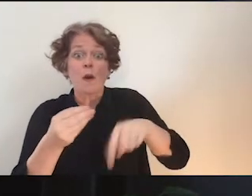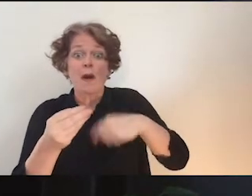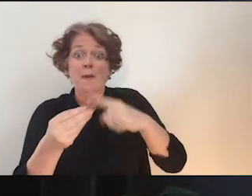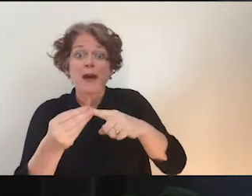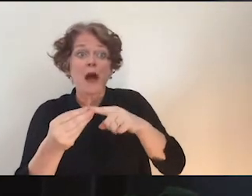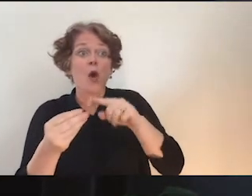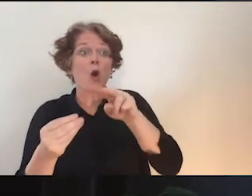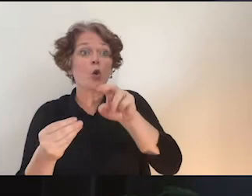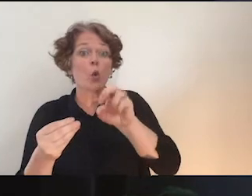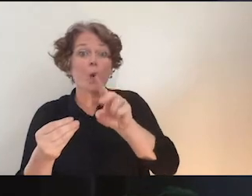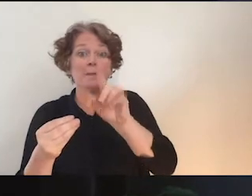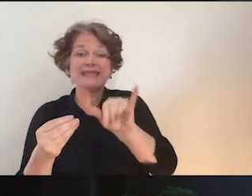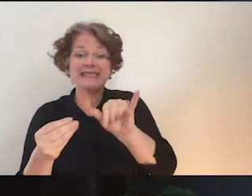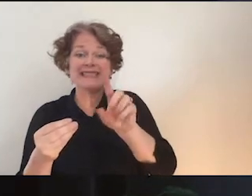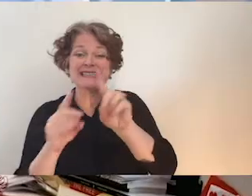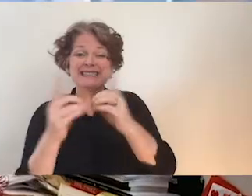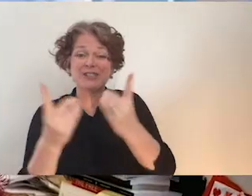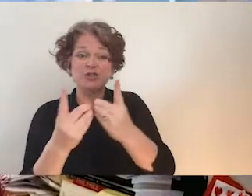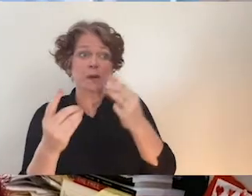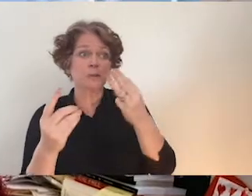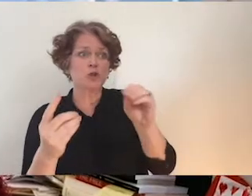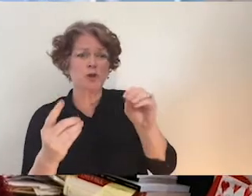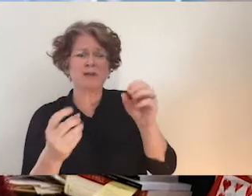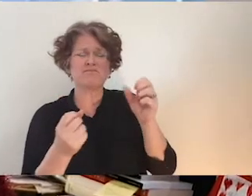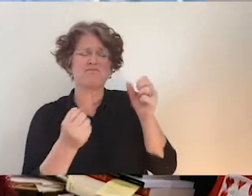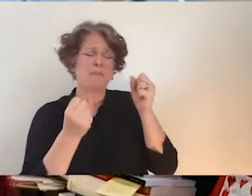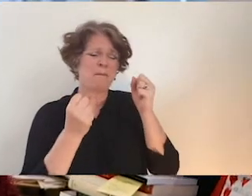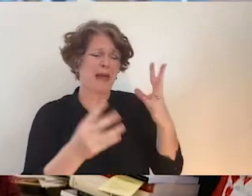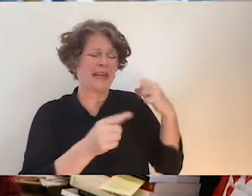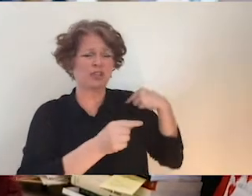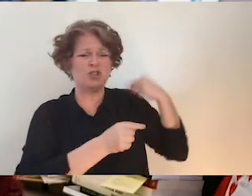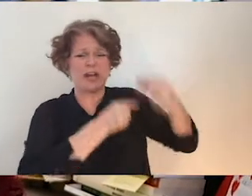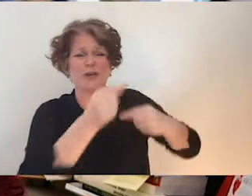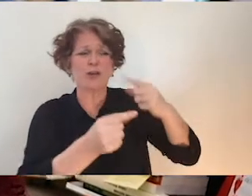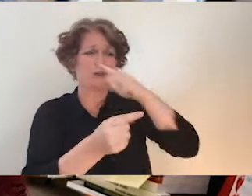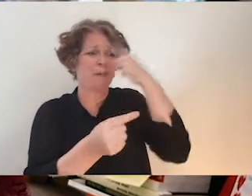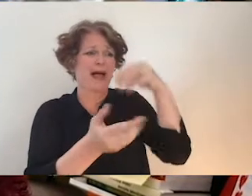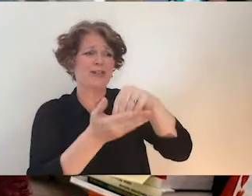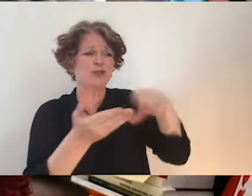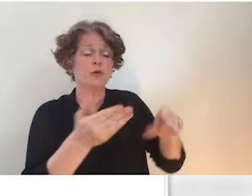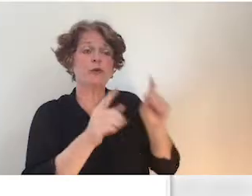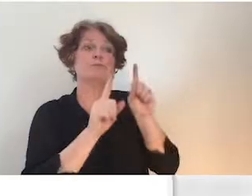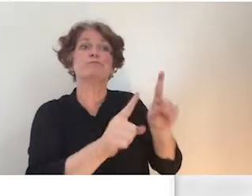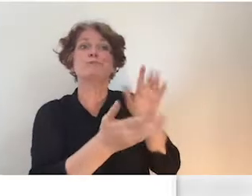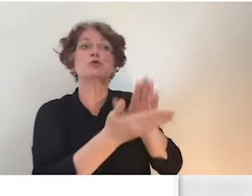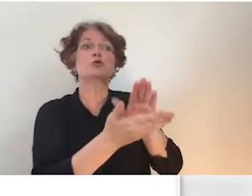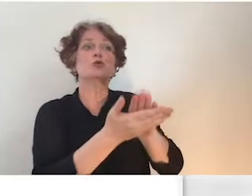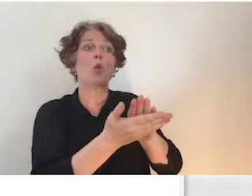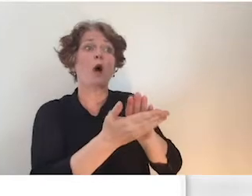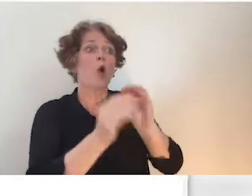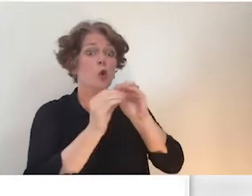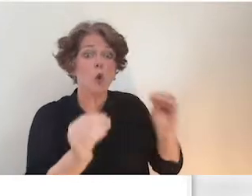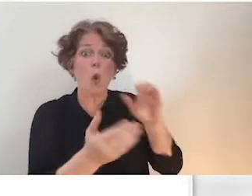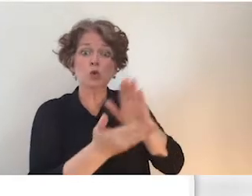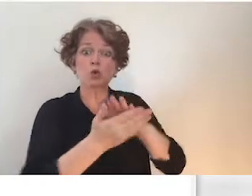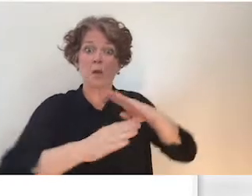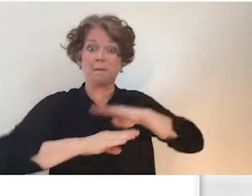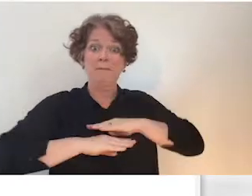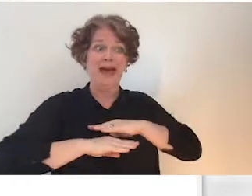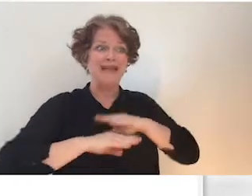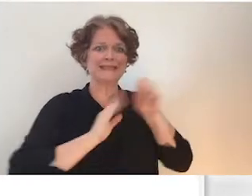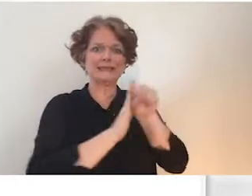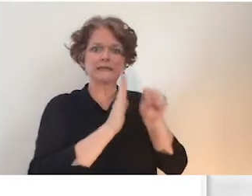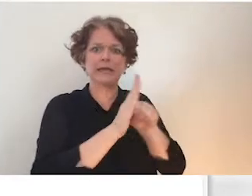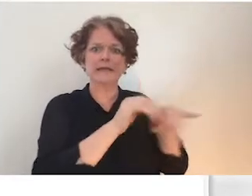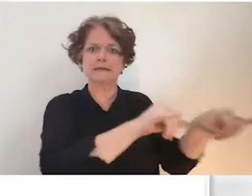Missouri's Normandy District, where in your words, generations of Black students passed through without ever having attended a school that met state